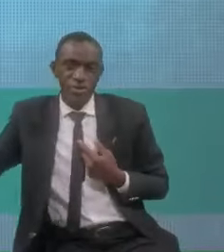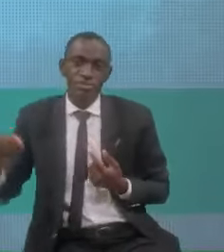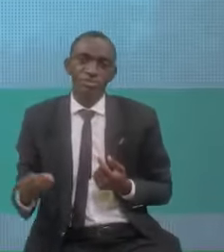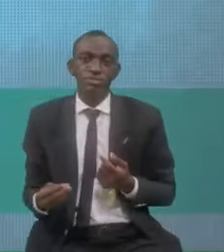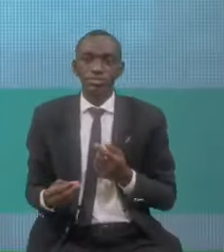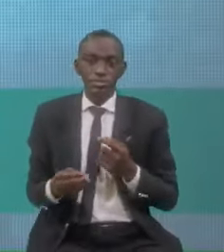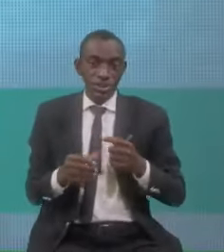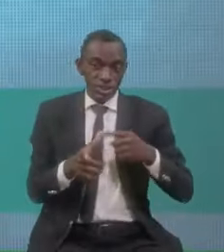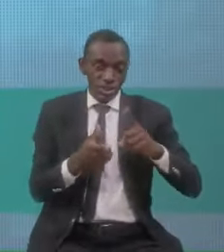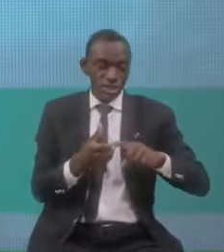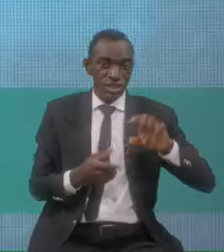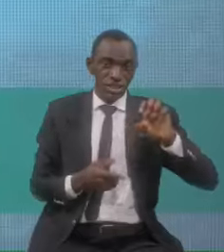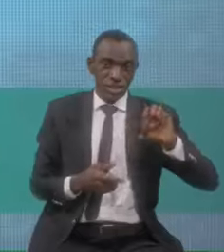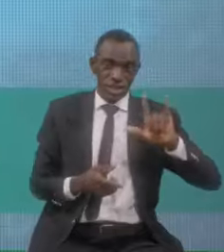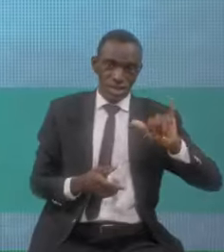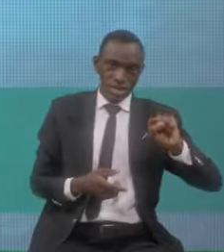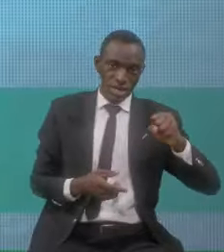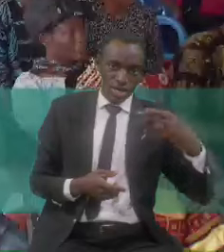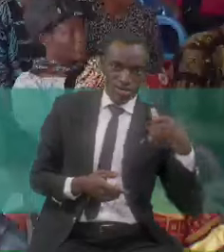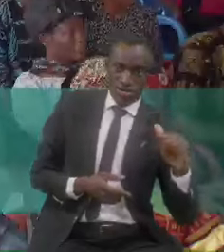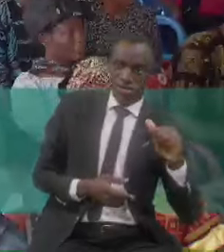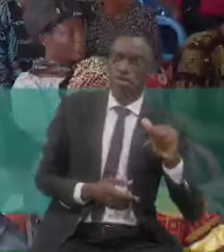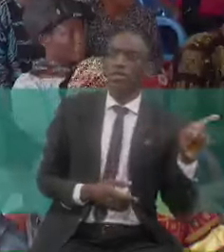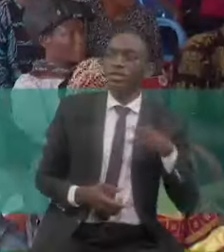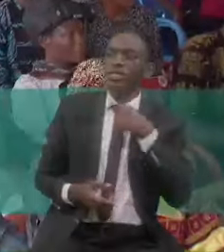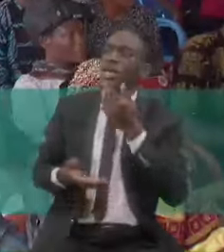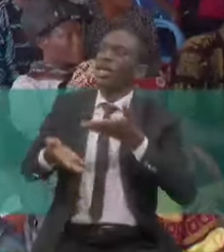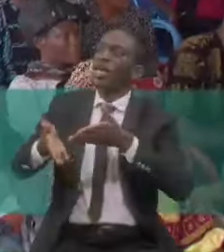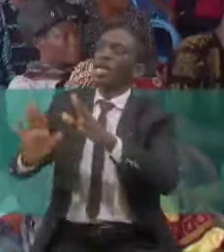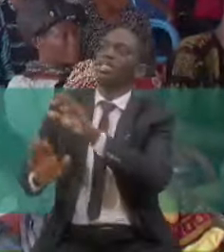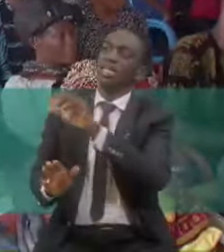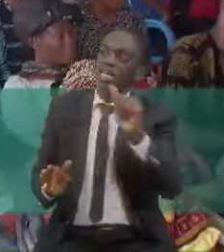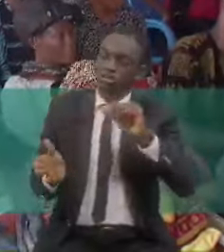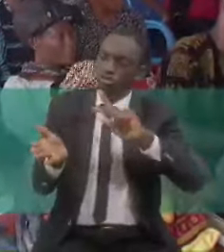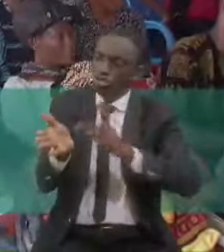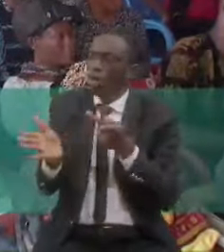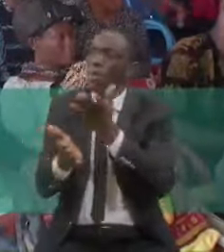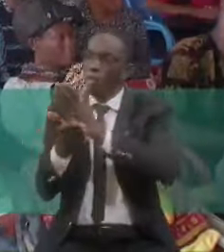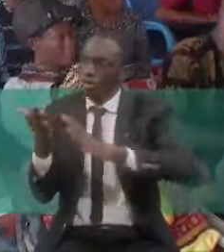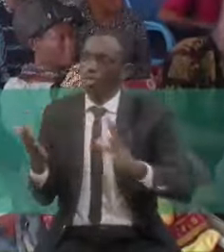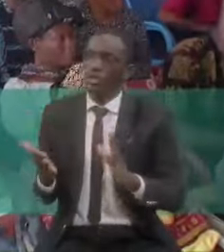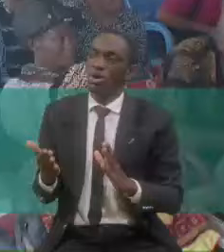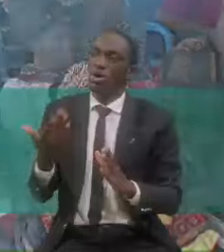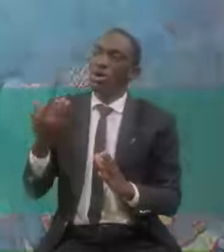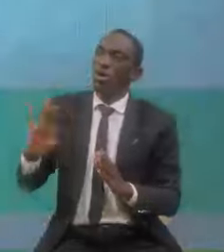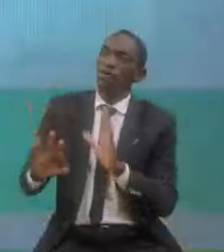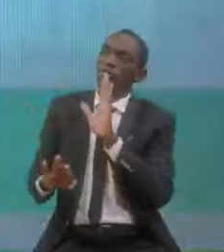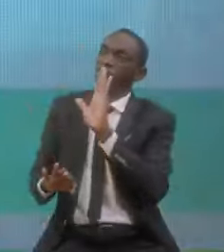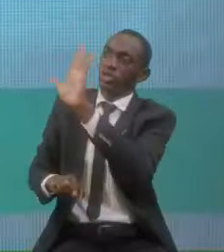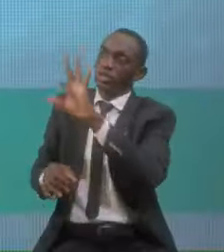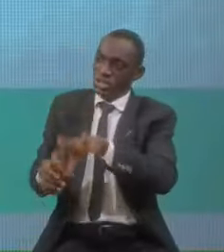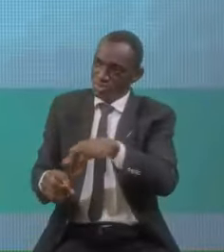said, let, tell me, a double portion of thy